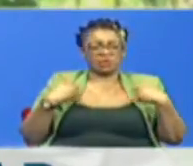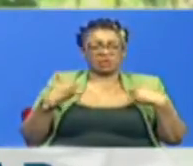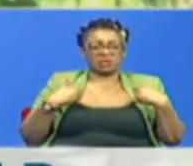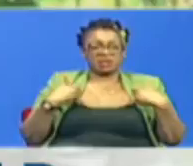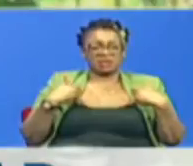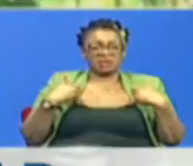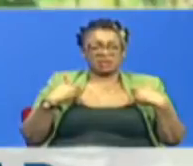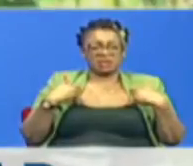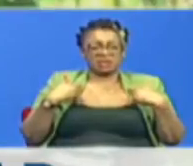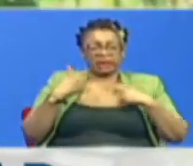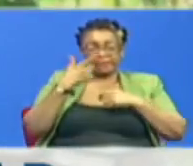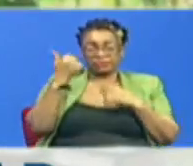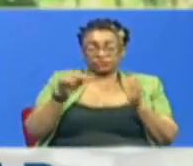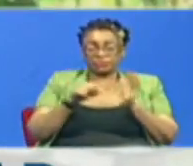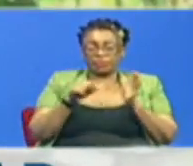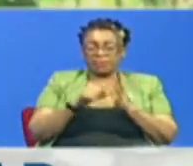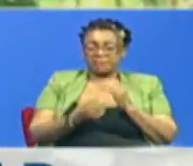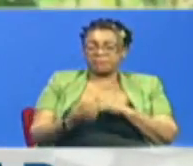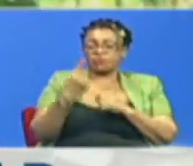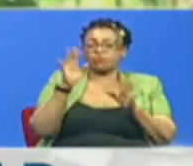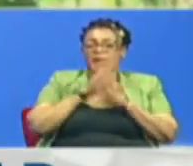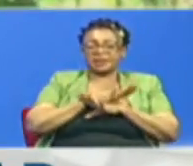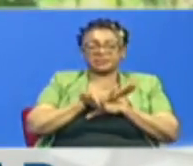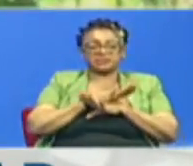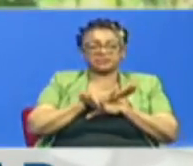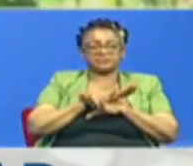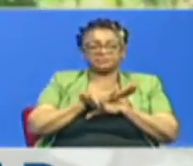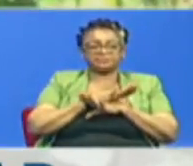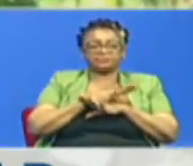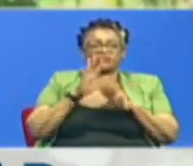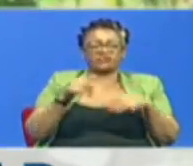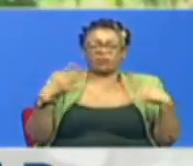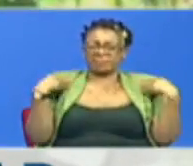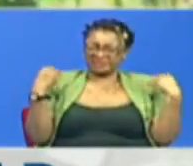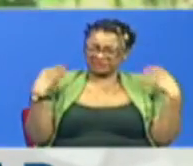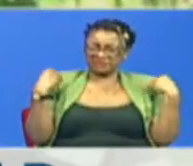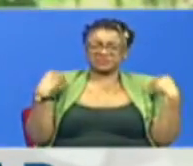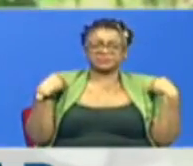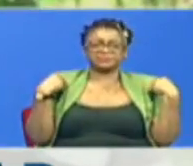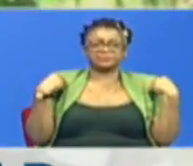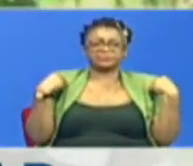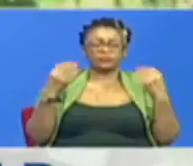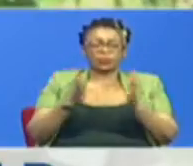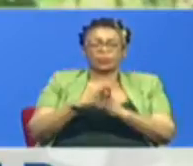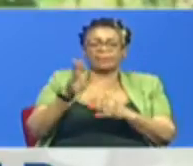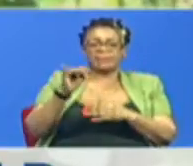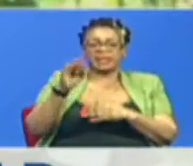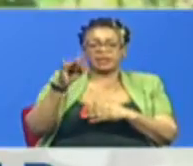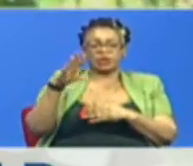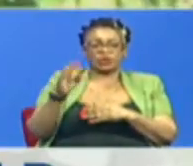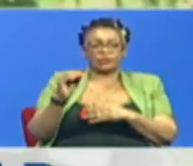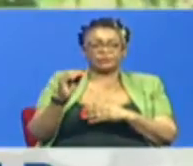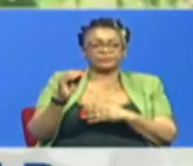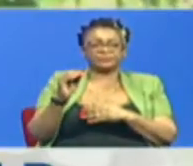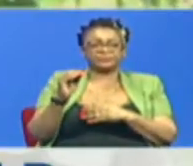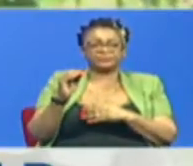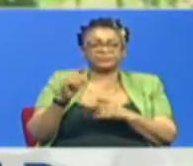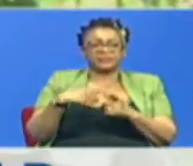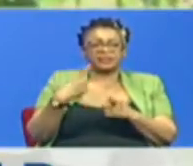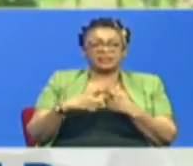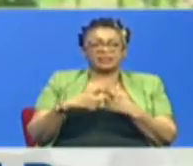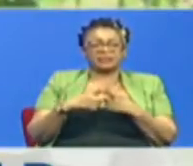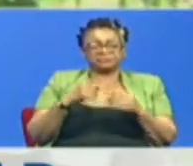ni problem ilianza usiku. Kwa nimetoka mazoezi, nilikuwa na train na Bidco. So after mazoezi nikaingia kwa